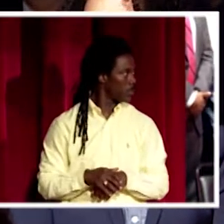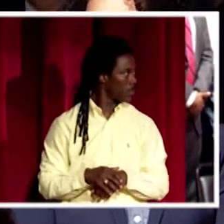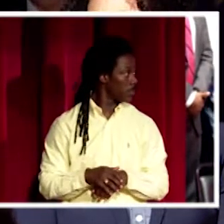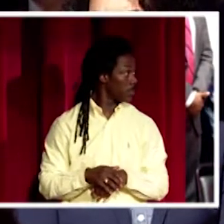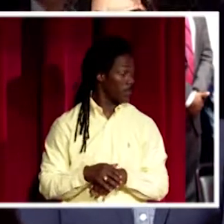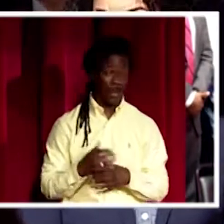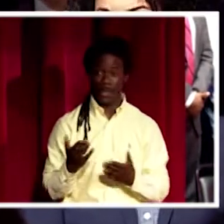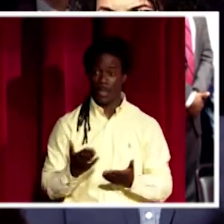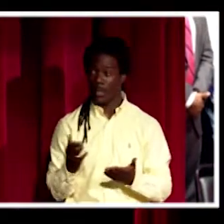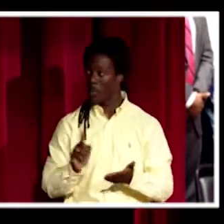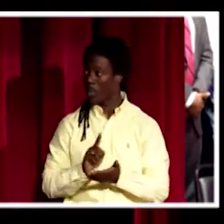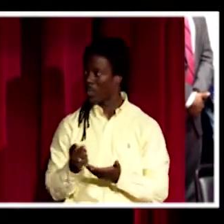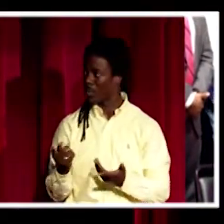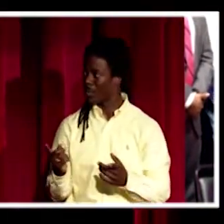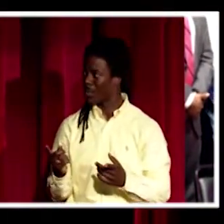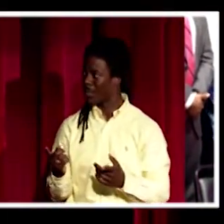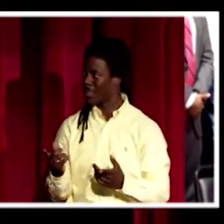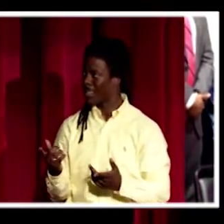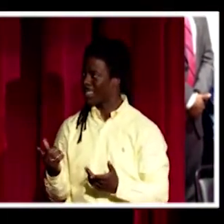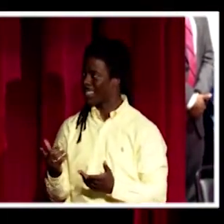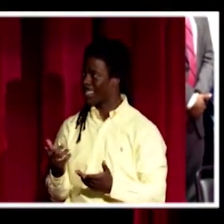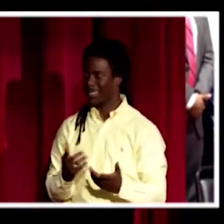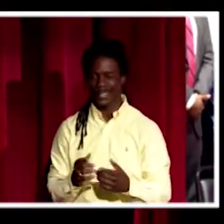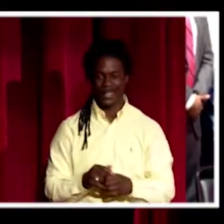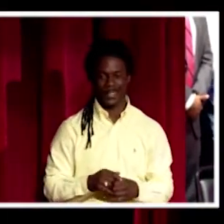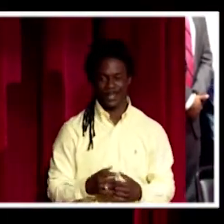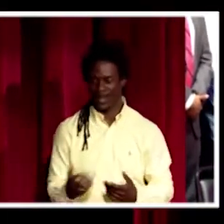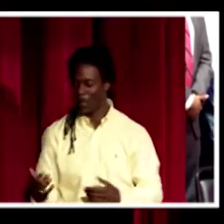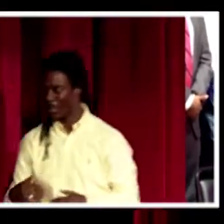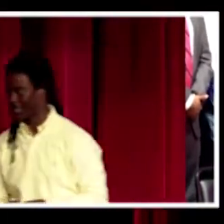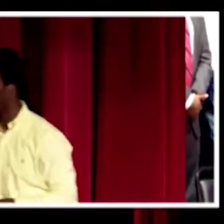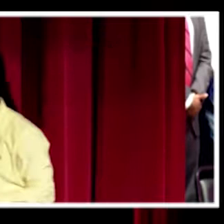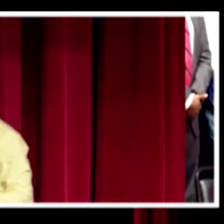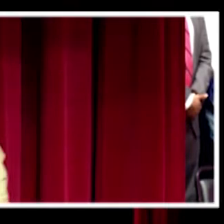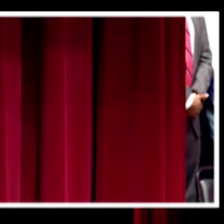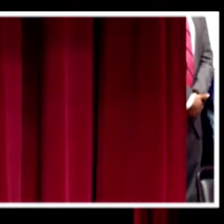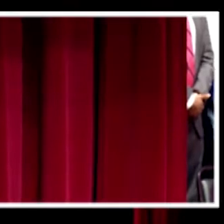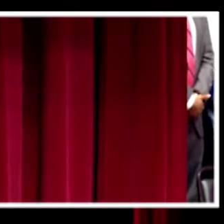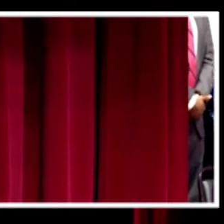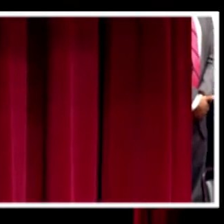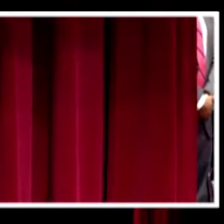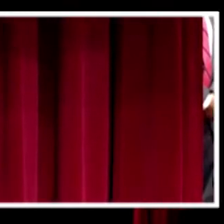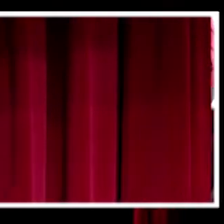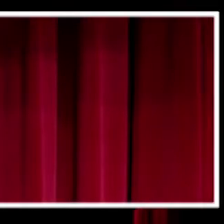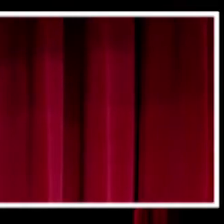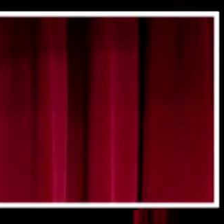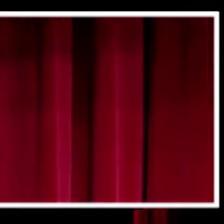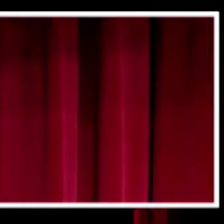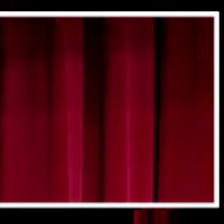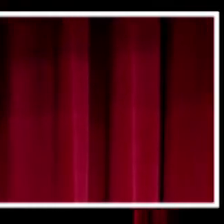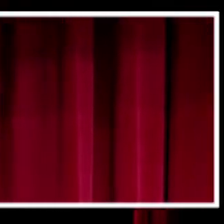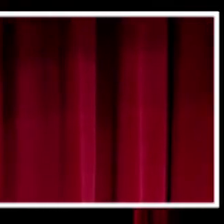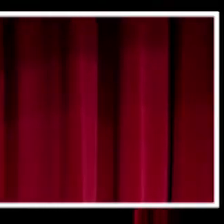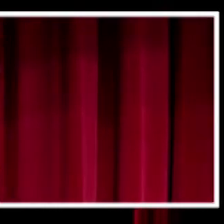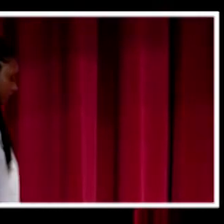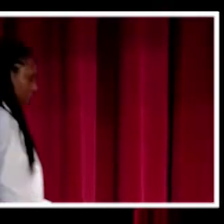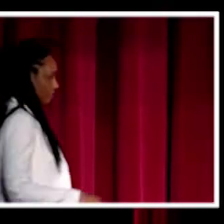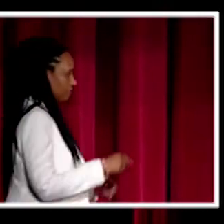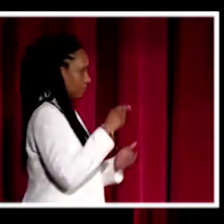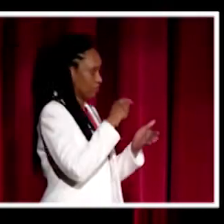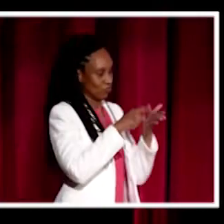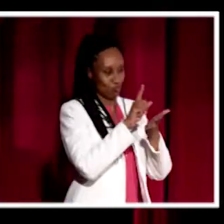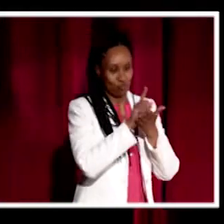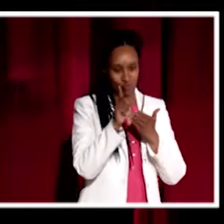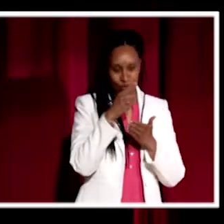This week, Jews around the world begin reading the book of Leviticus, or in Hebrew, Vayikra. Its